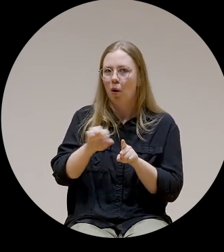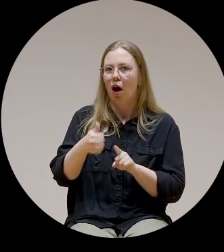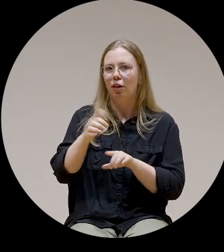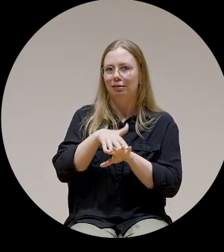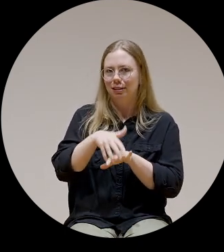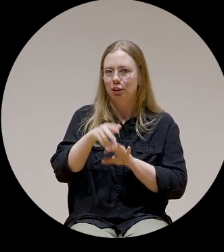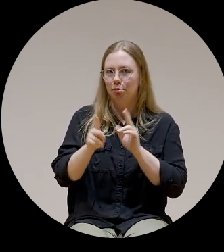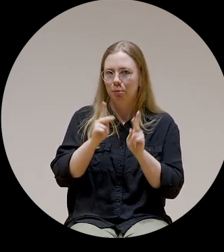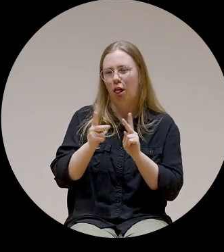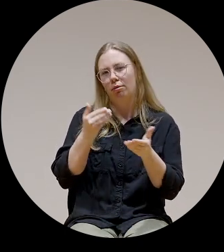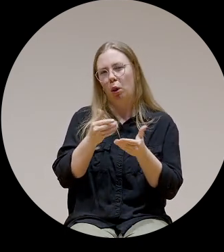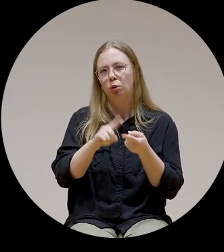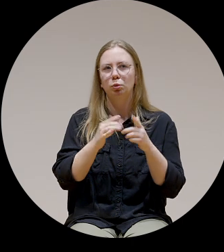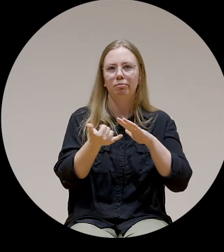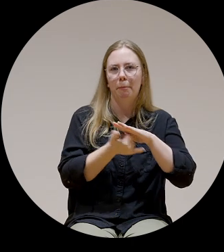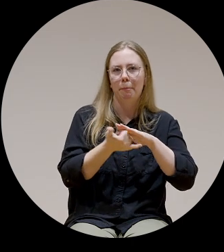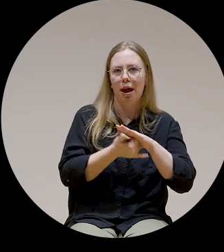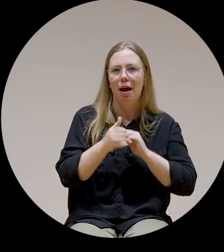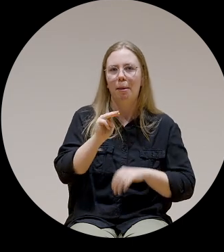of what's now kind of the Manhattan area